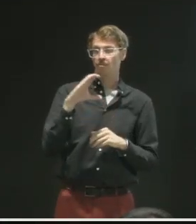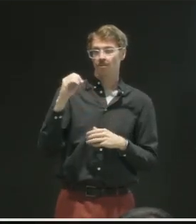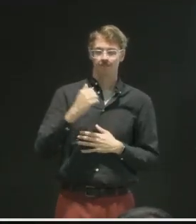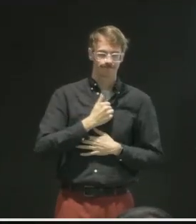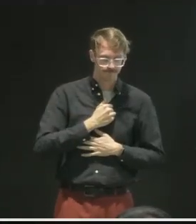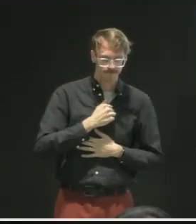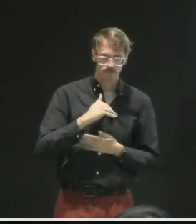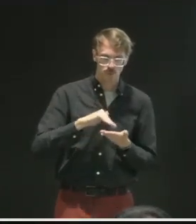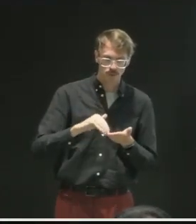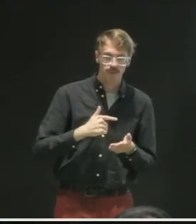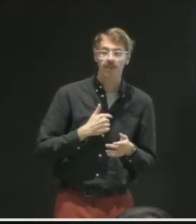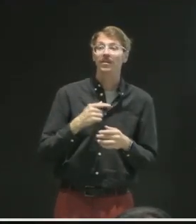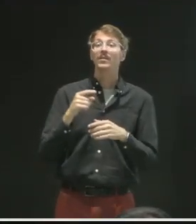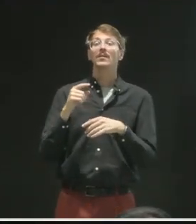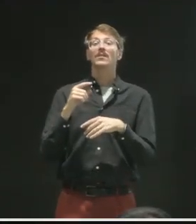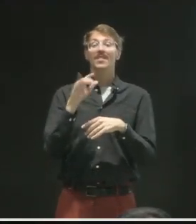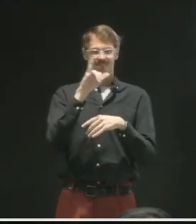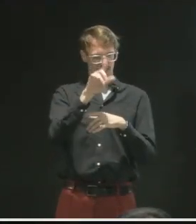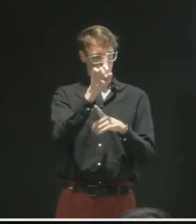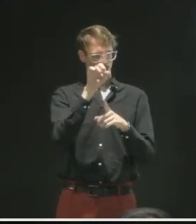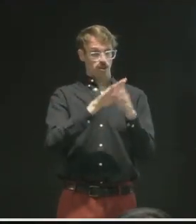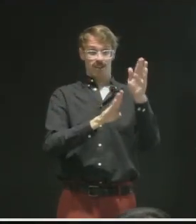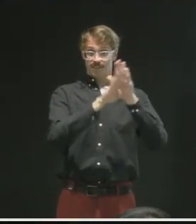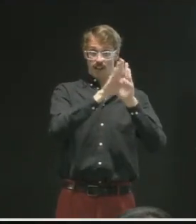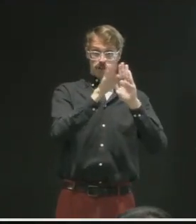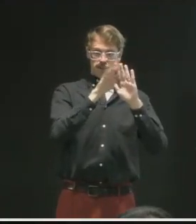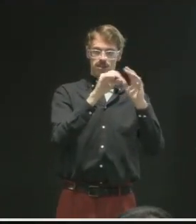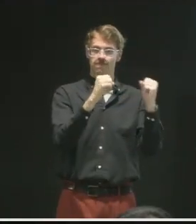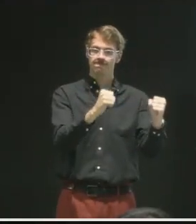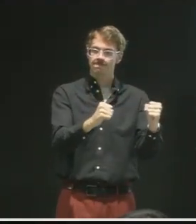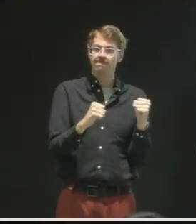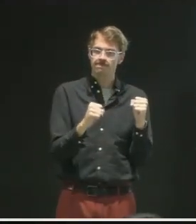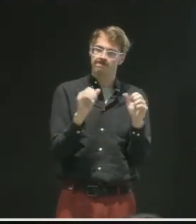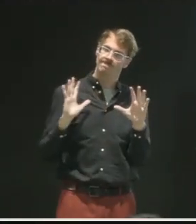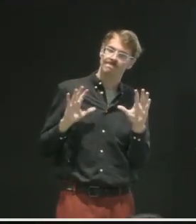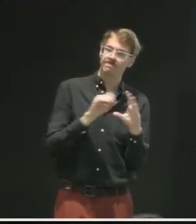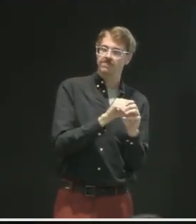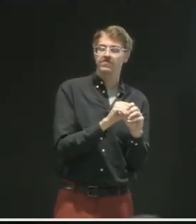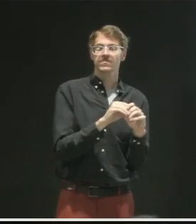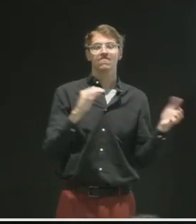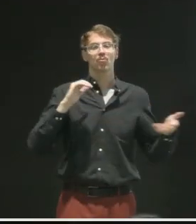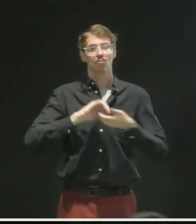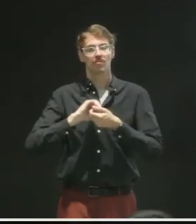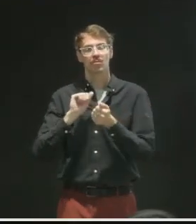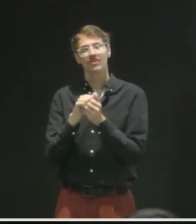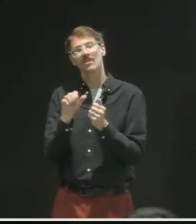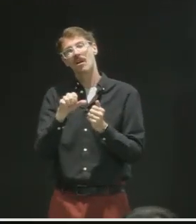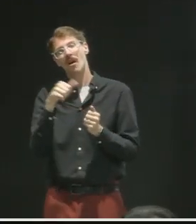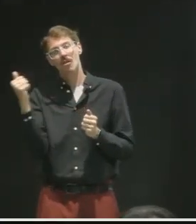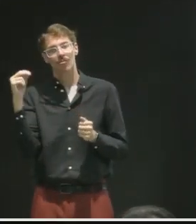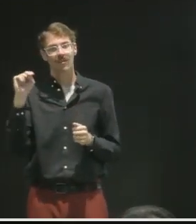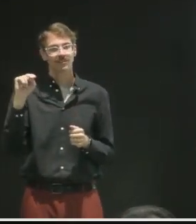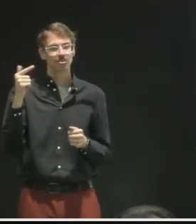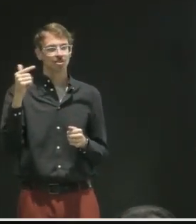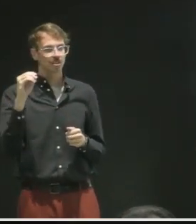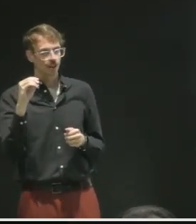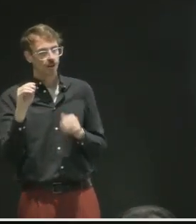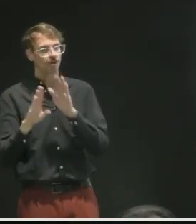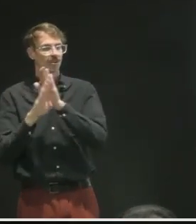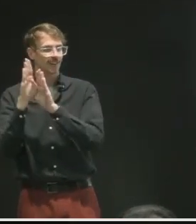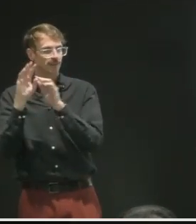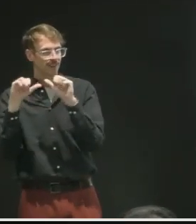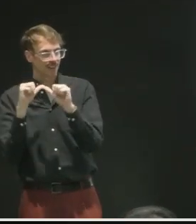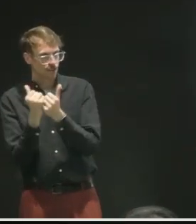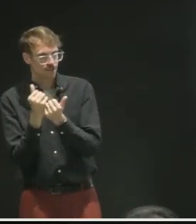is strengthened and implemented in cooperation with other development agencies, NGOs, and the private